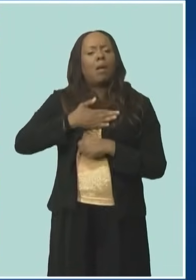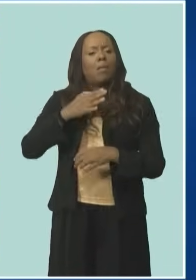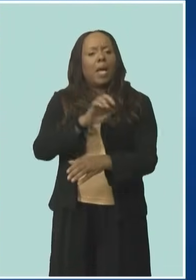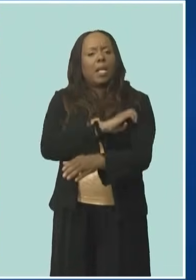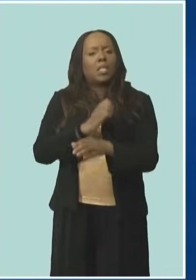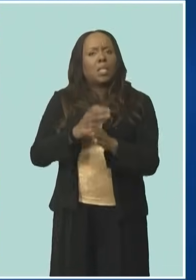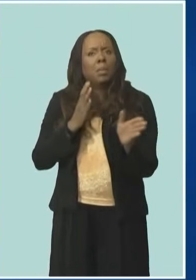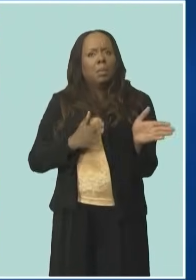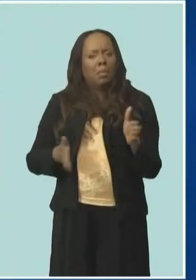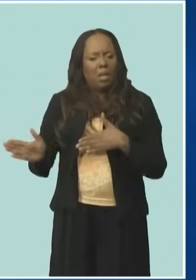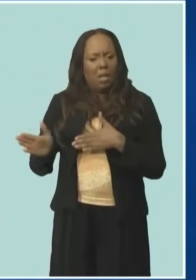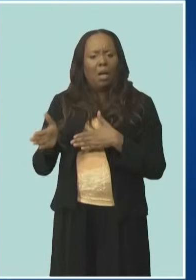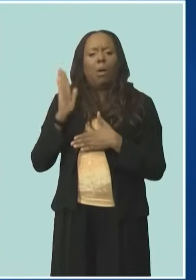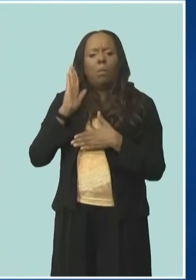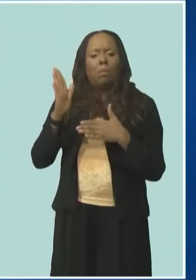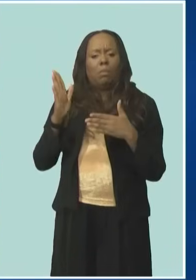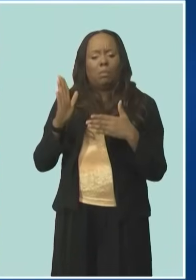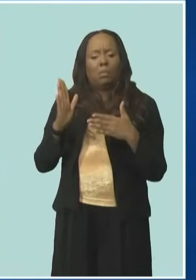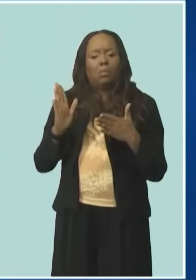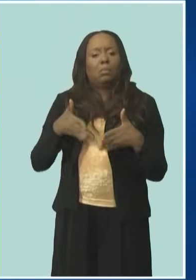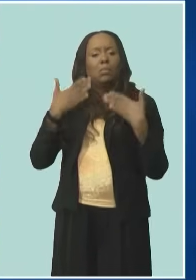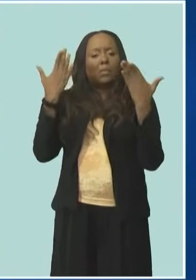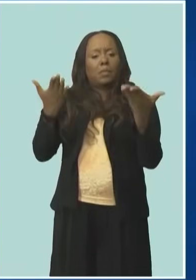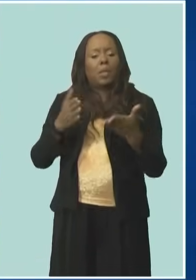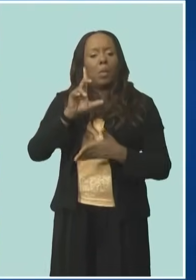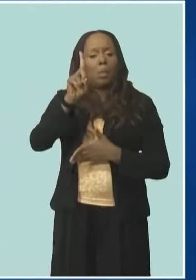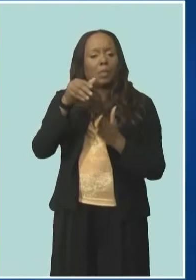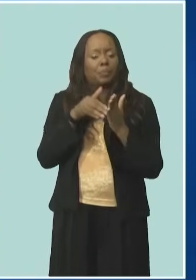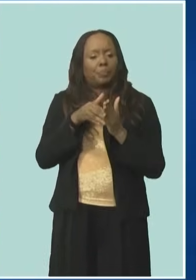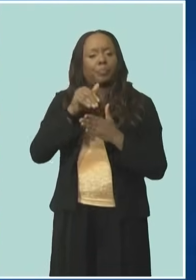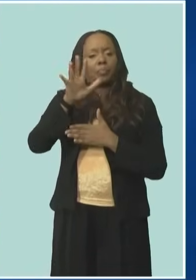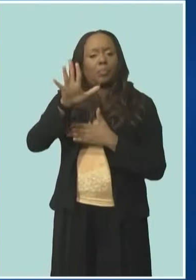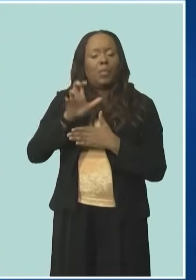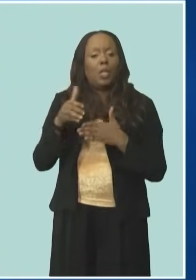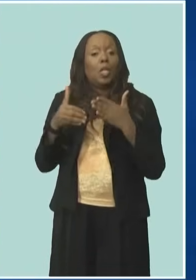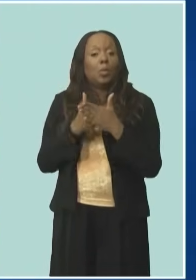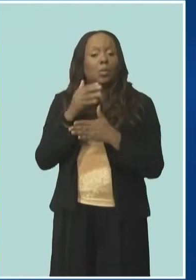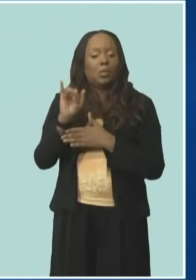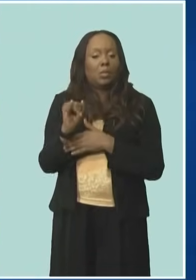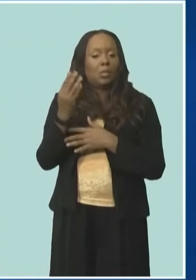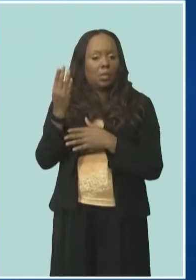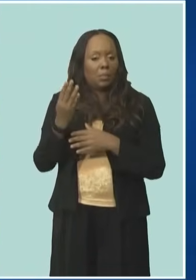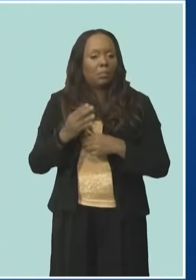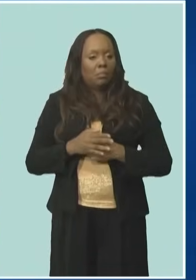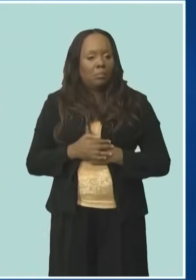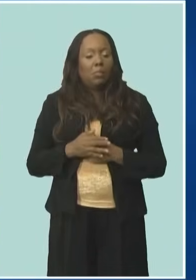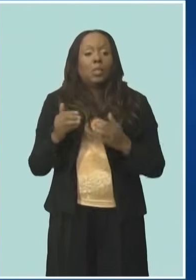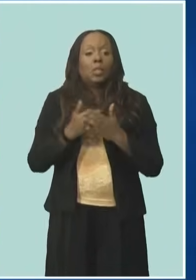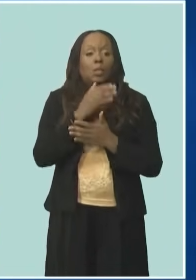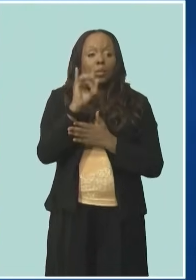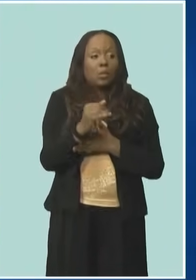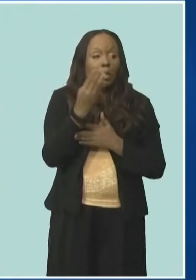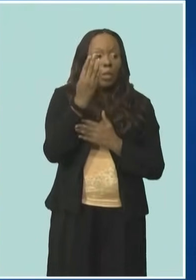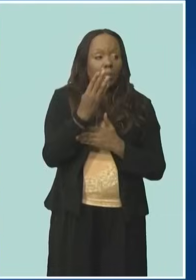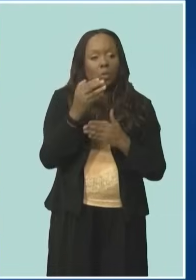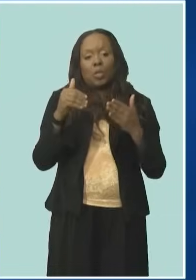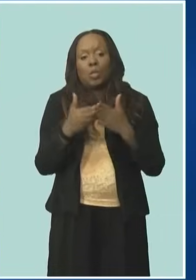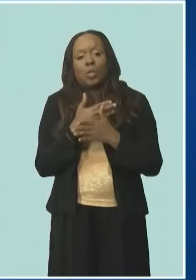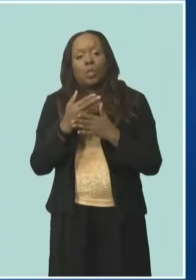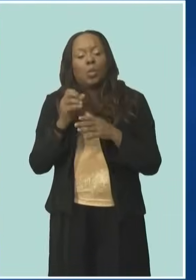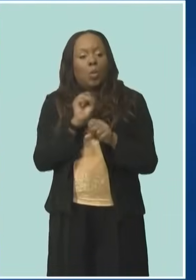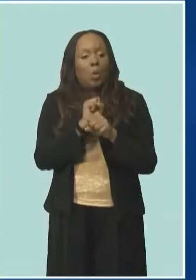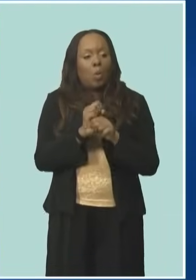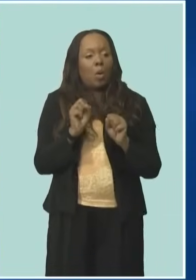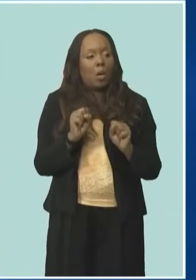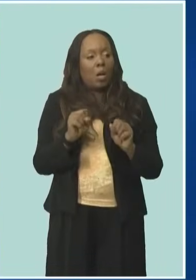be 1,500 new jobs in the energy sector that will be created. New jobs in new disciplines, new employment